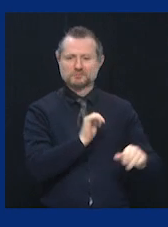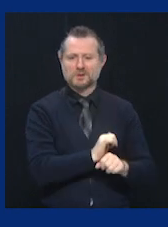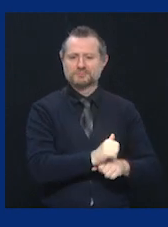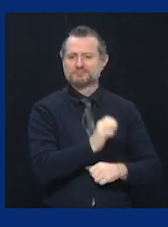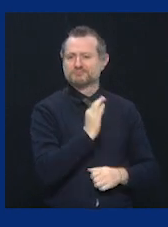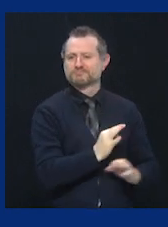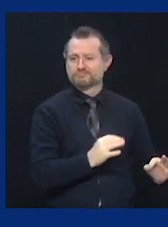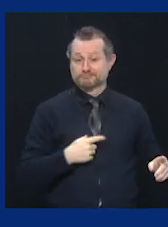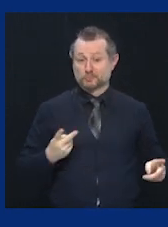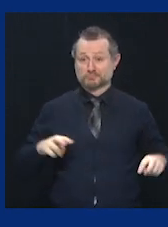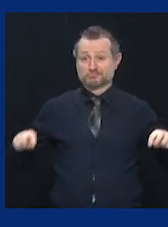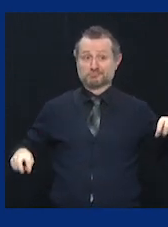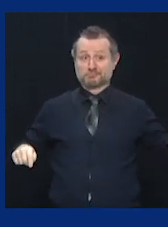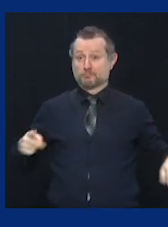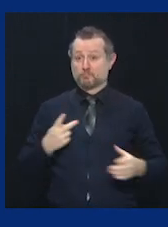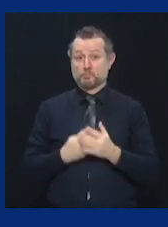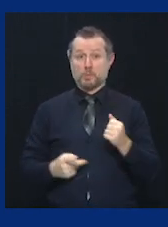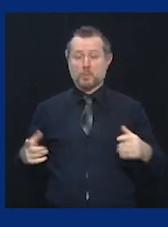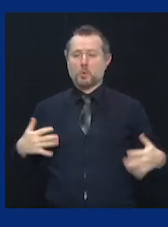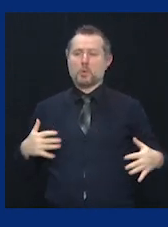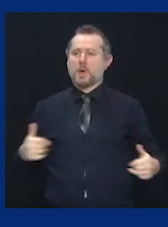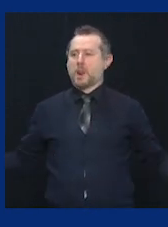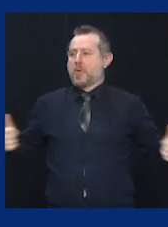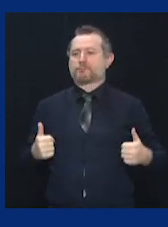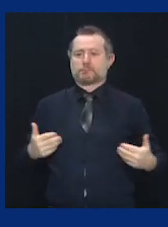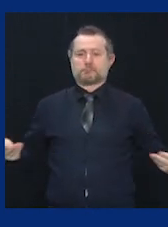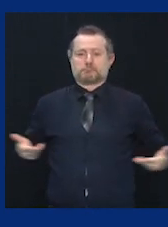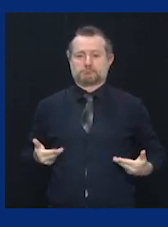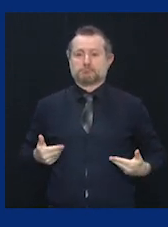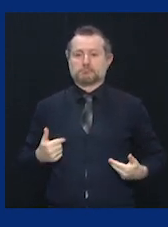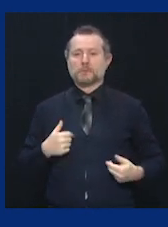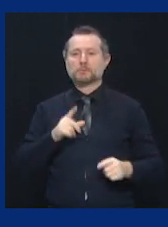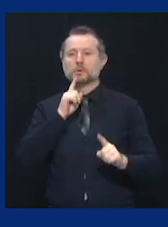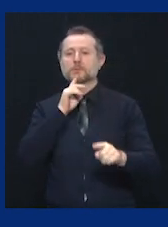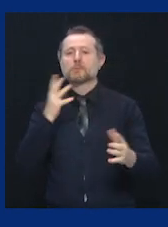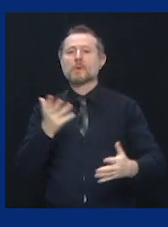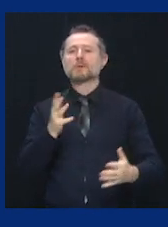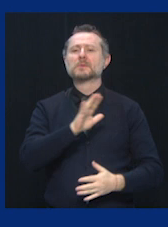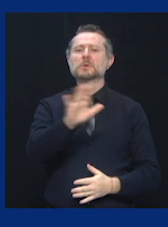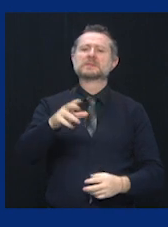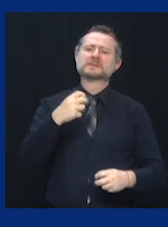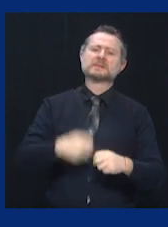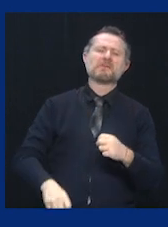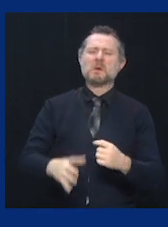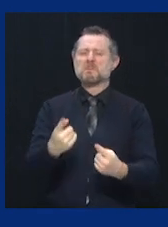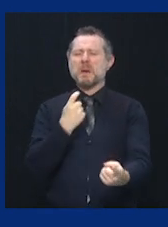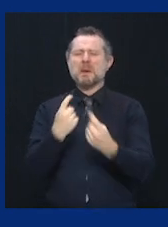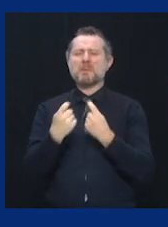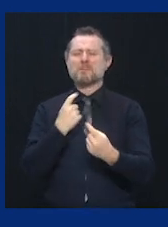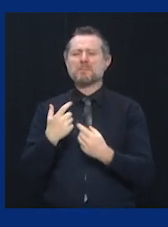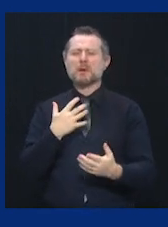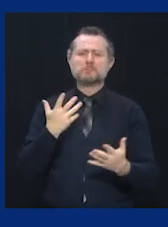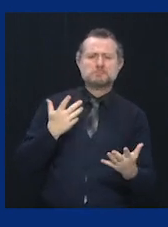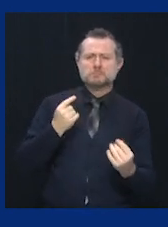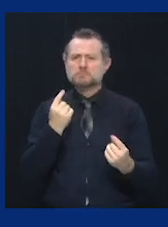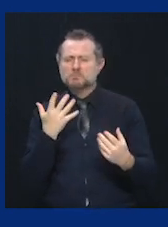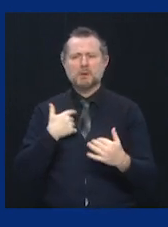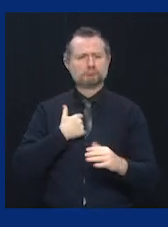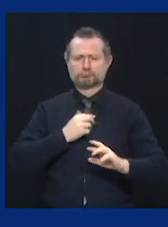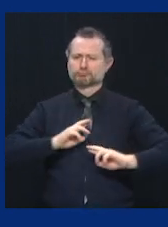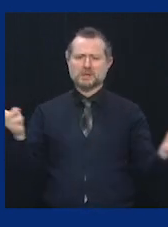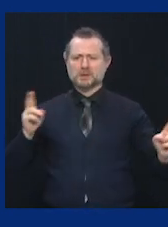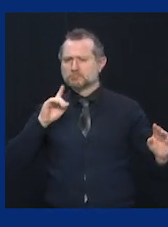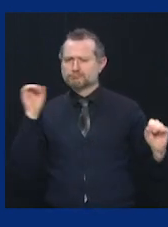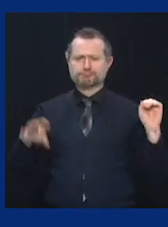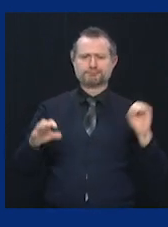will help me answer all the tough questions that I don't know the answers to. It's a pleasure to be at Roswell Park